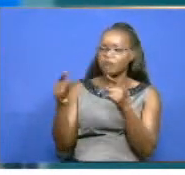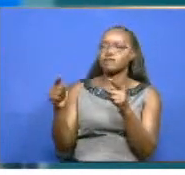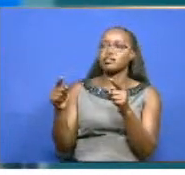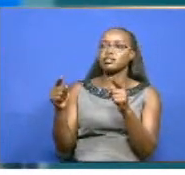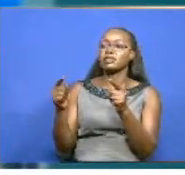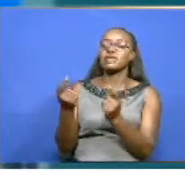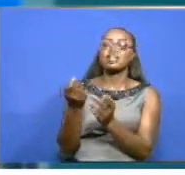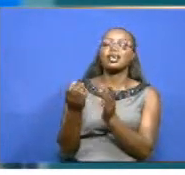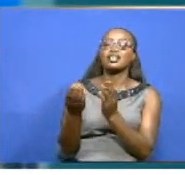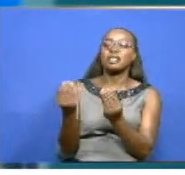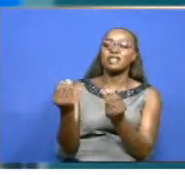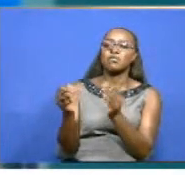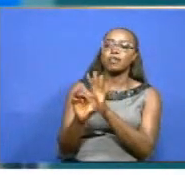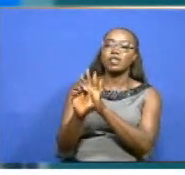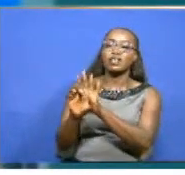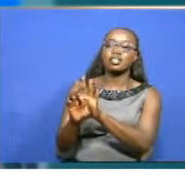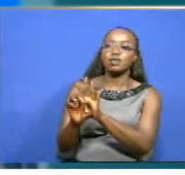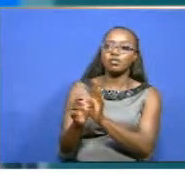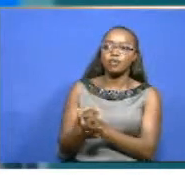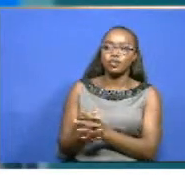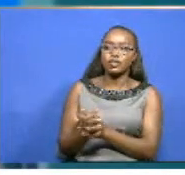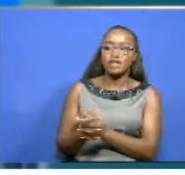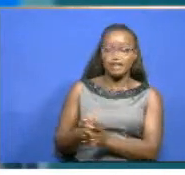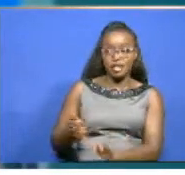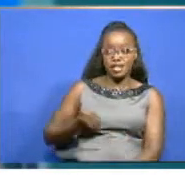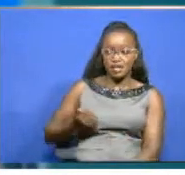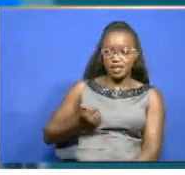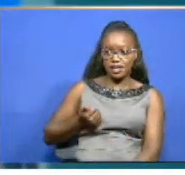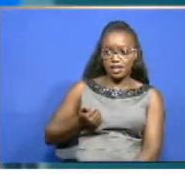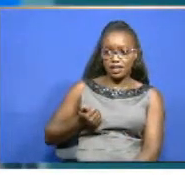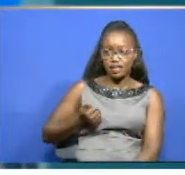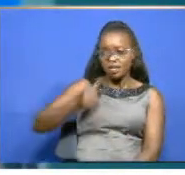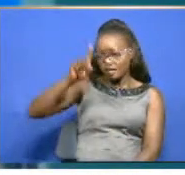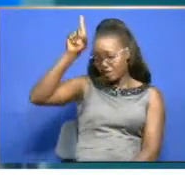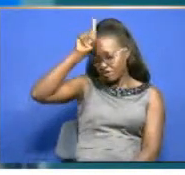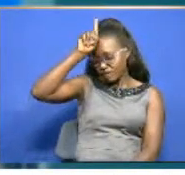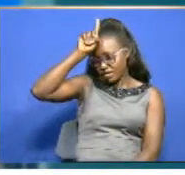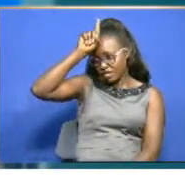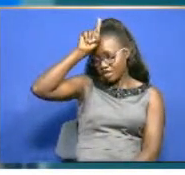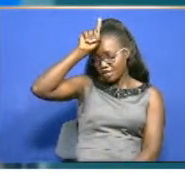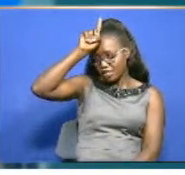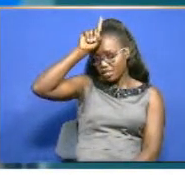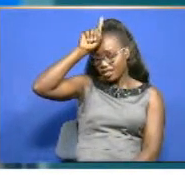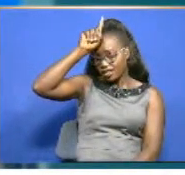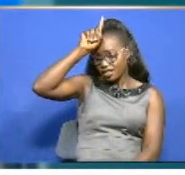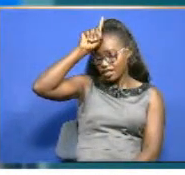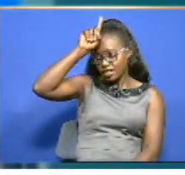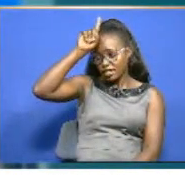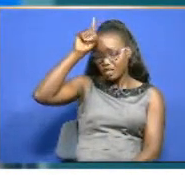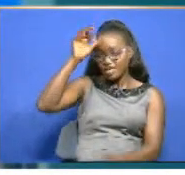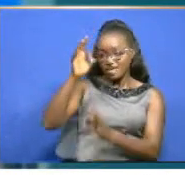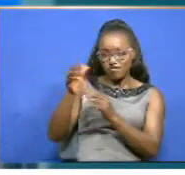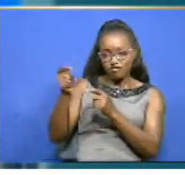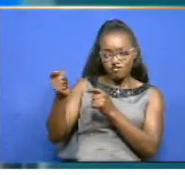simple example. For a girl in the village, and God forbid if she is